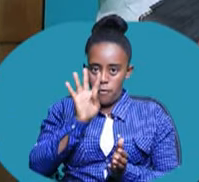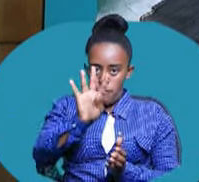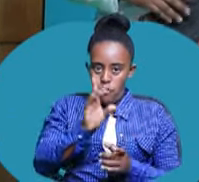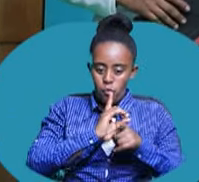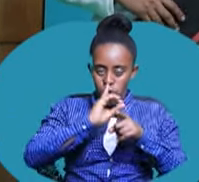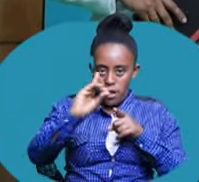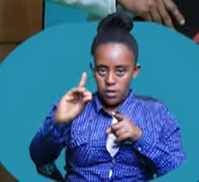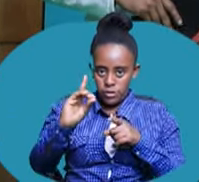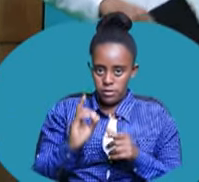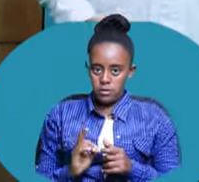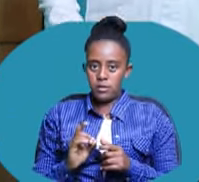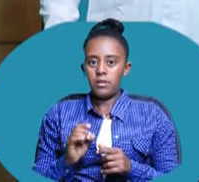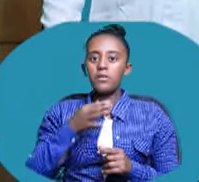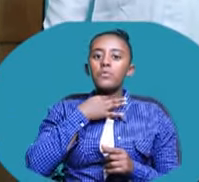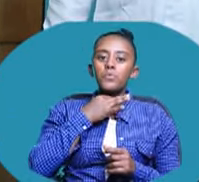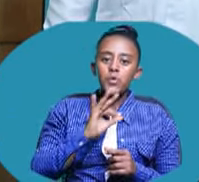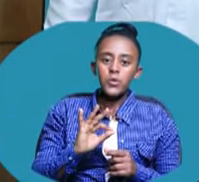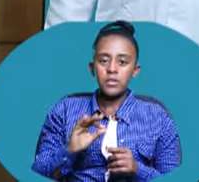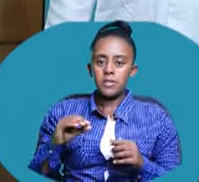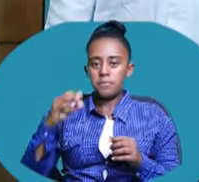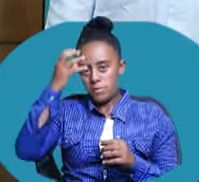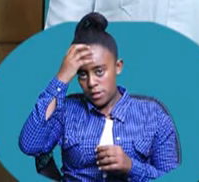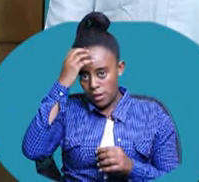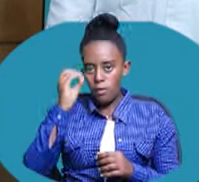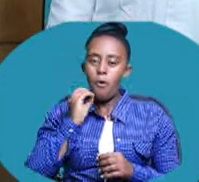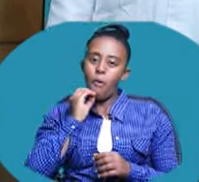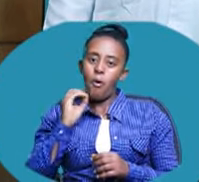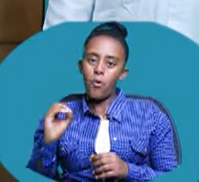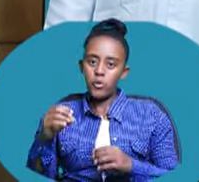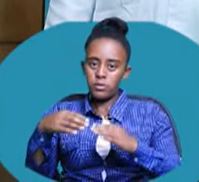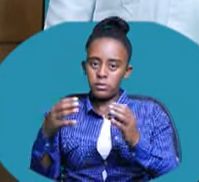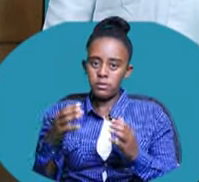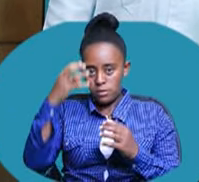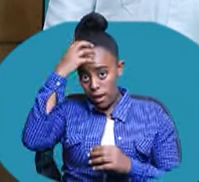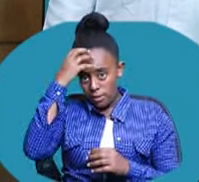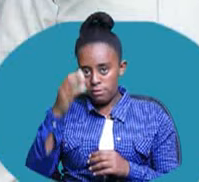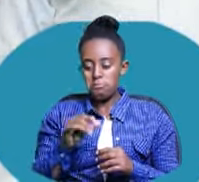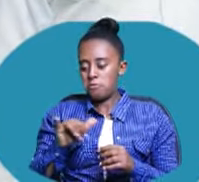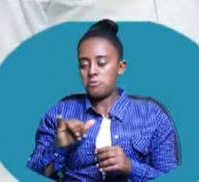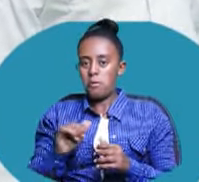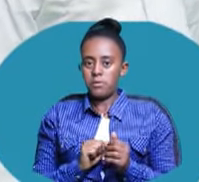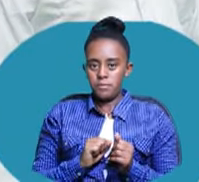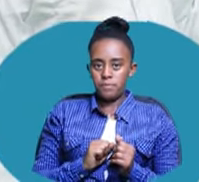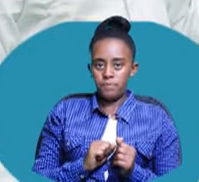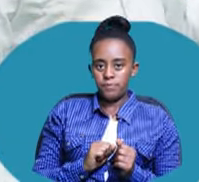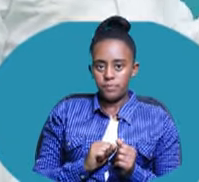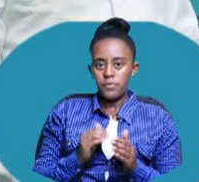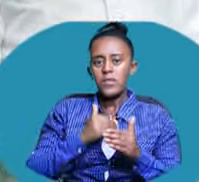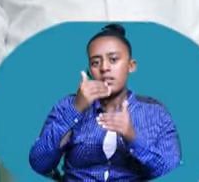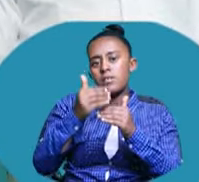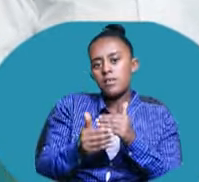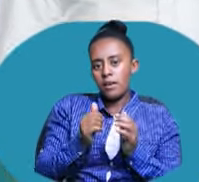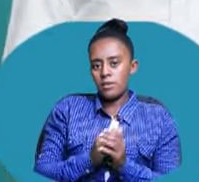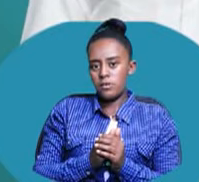and he captured the Muslim state, the Omotic state, and so on. Then, what